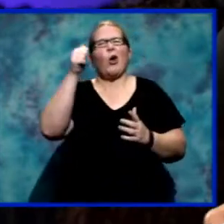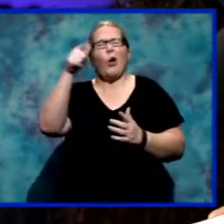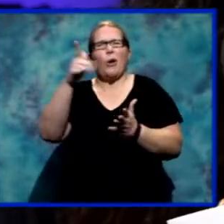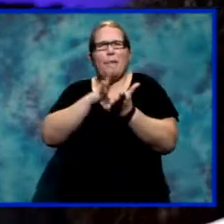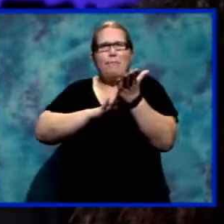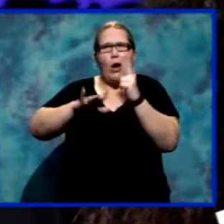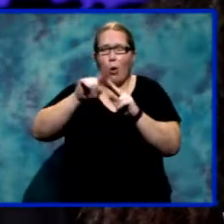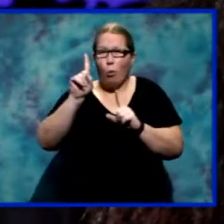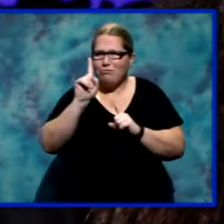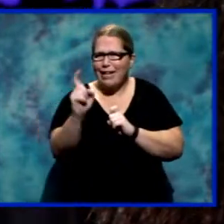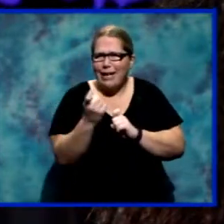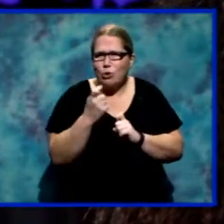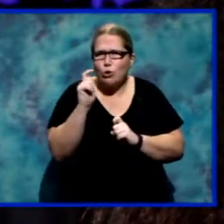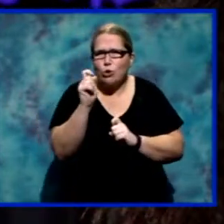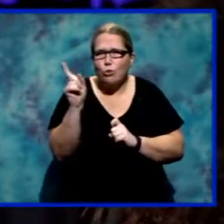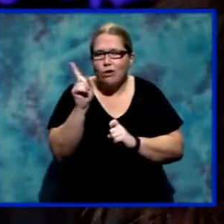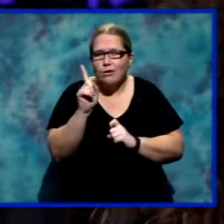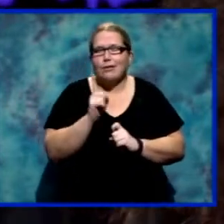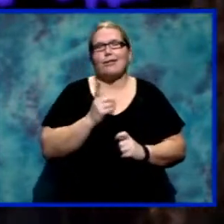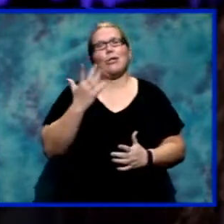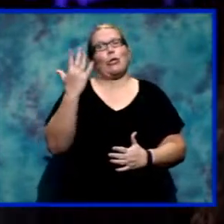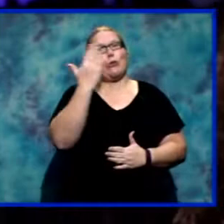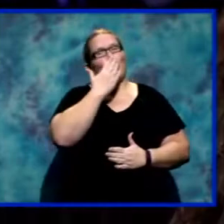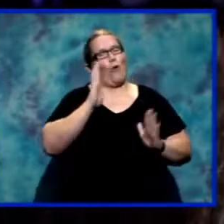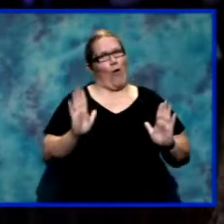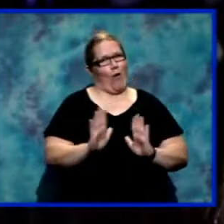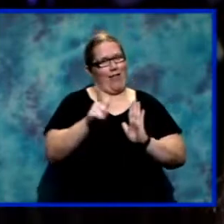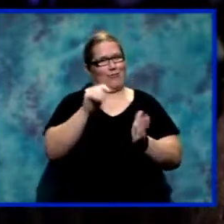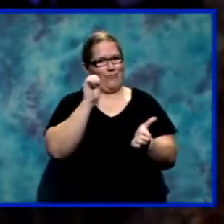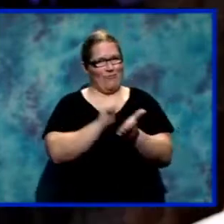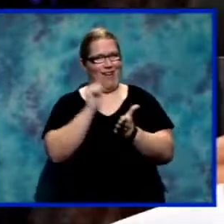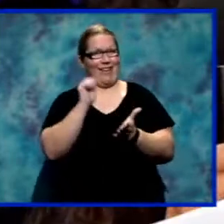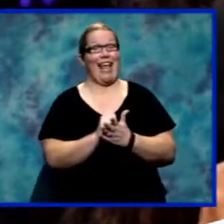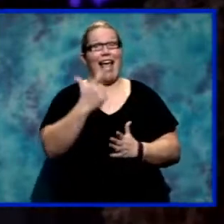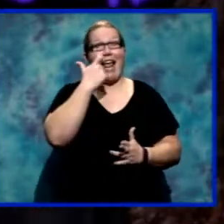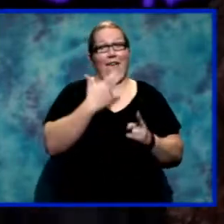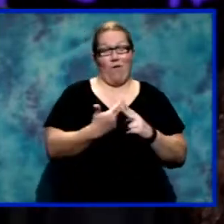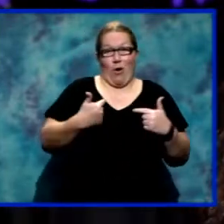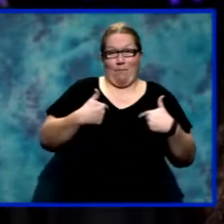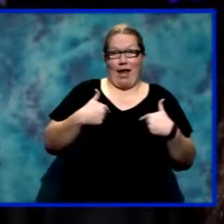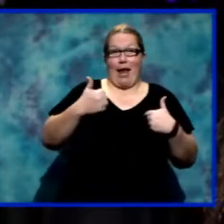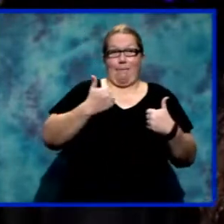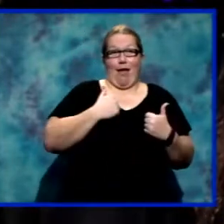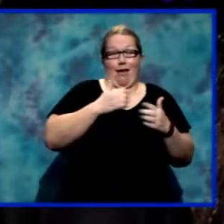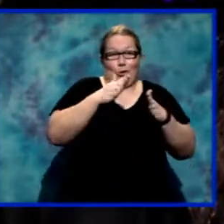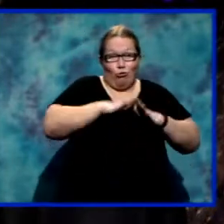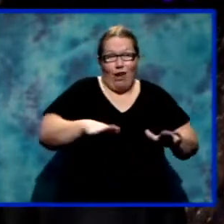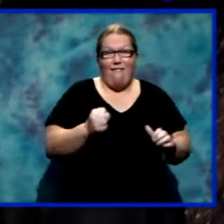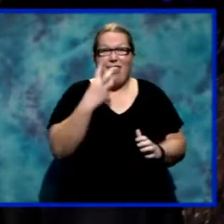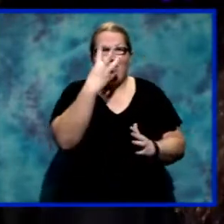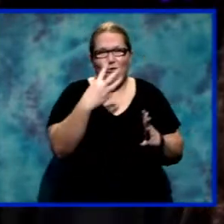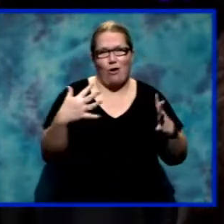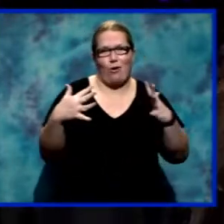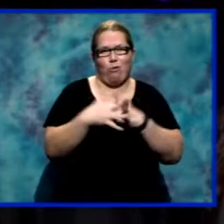coming around the corner? Holidays. School holidays. And luckily for me, my kids get 3 weeks.